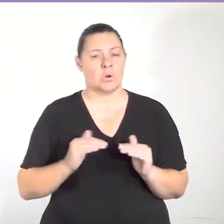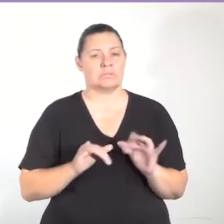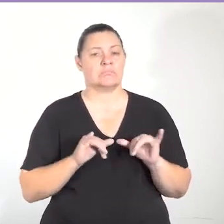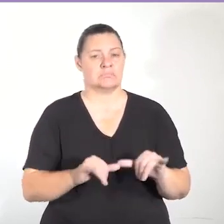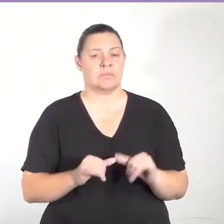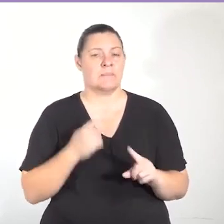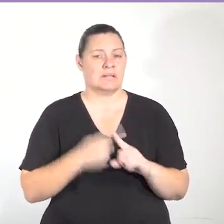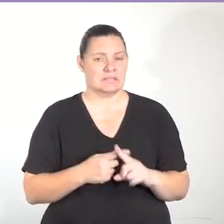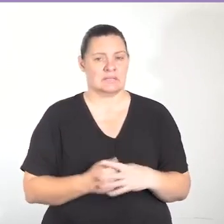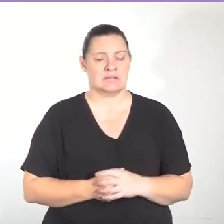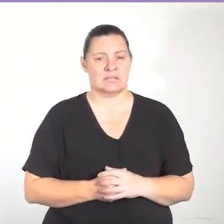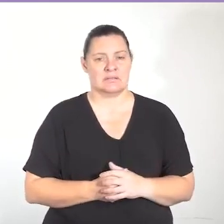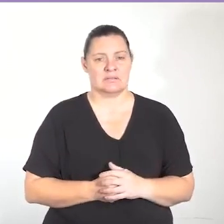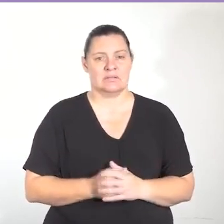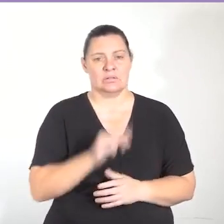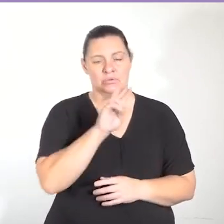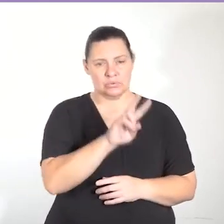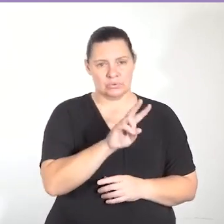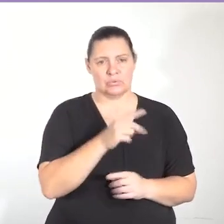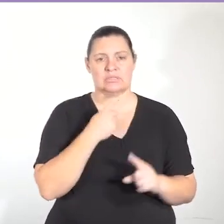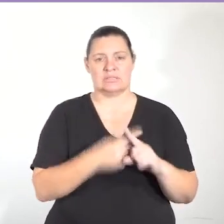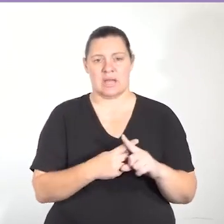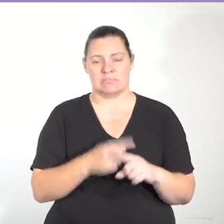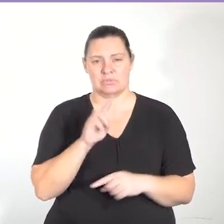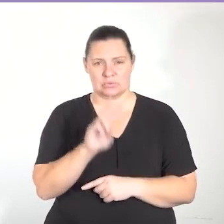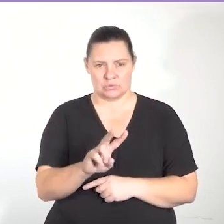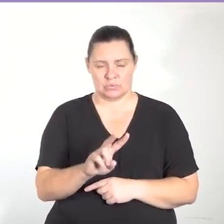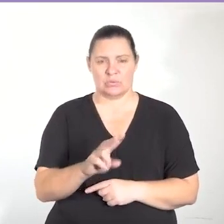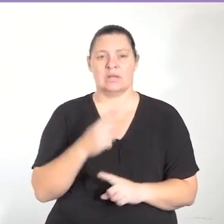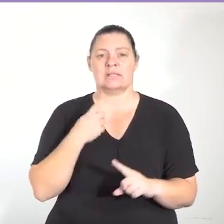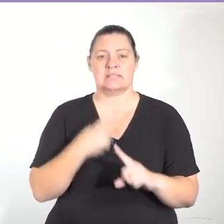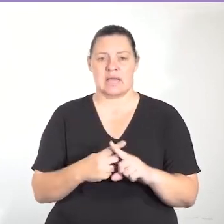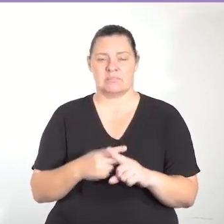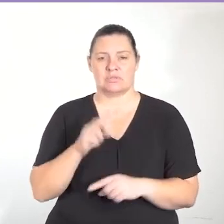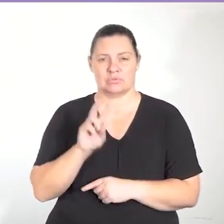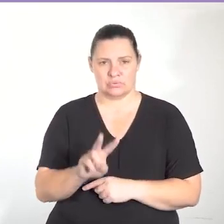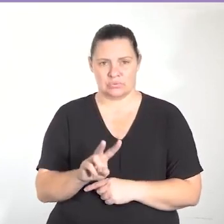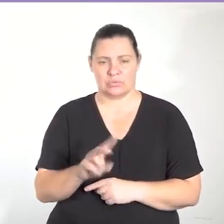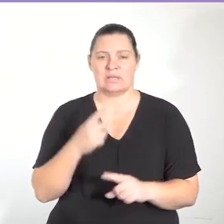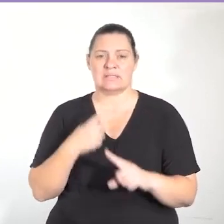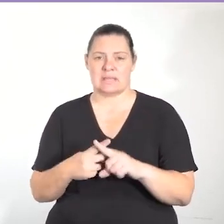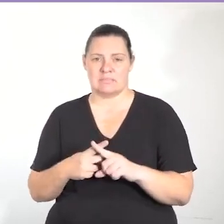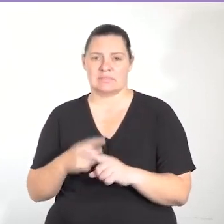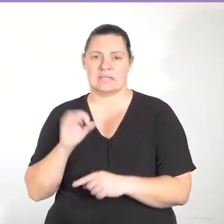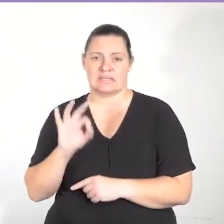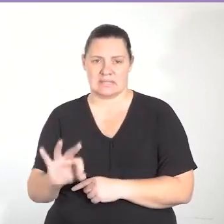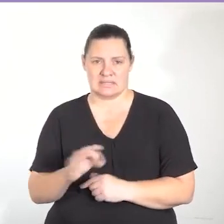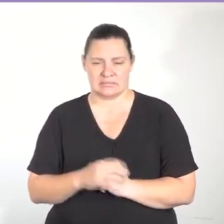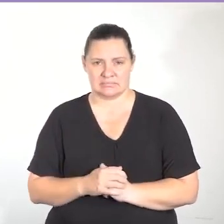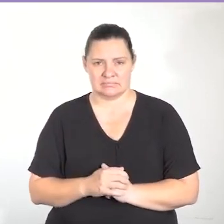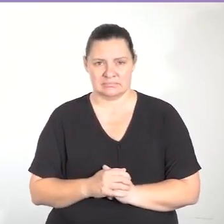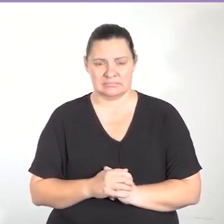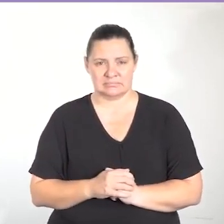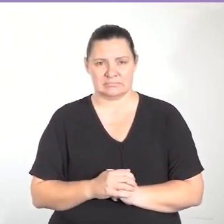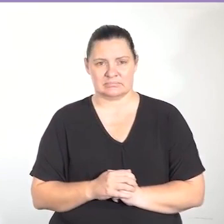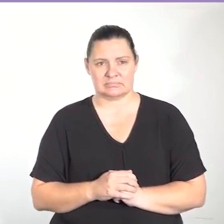lowest common multiple? That is going to be 2 multiplied by 2 multiplied by 2 multiplied by